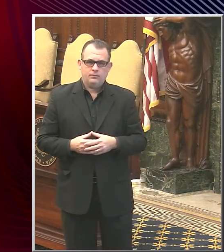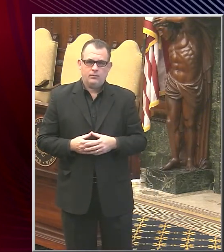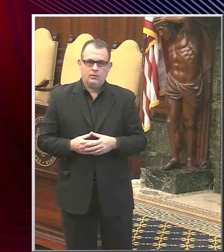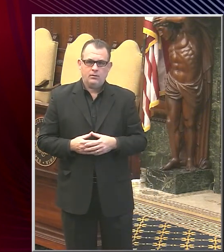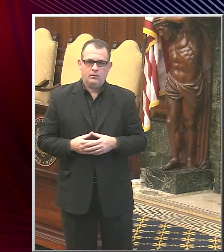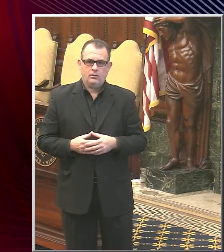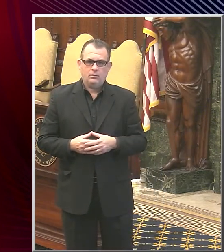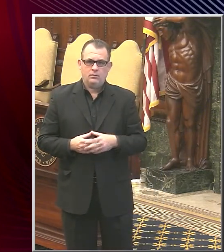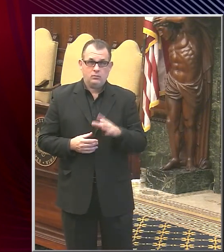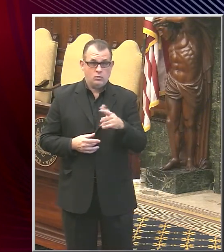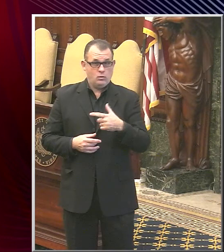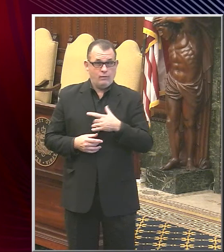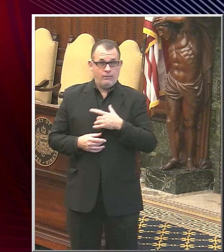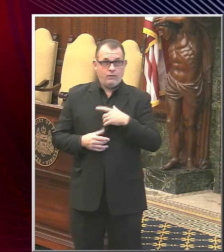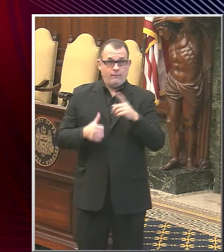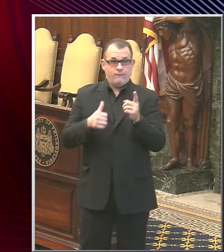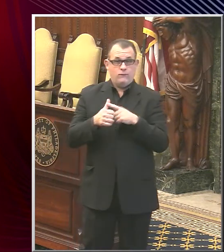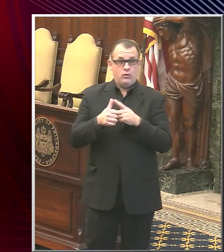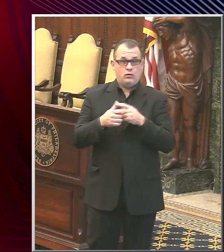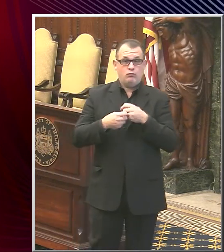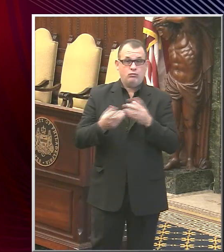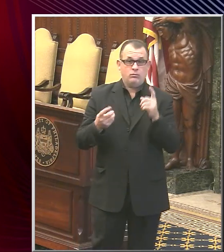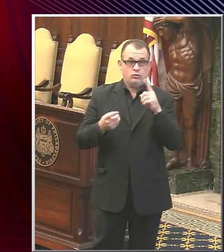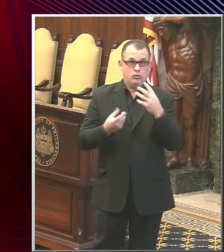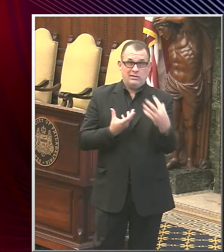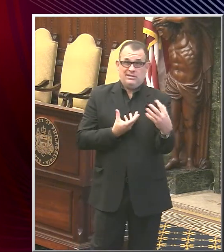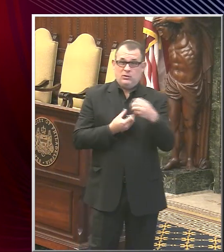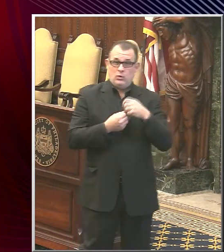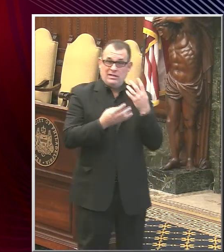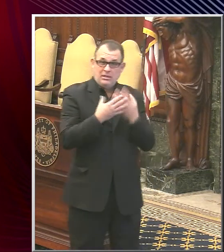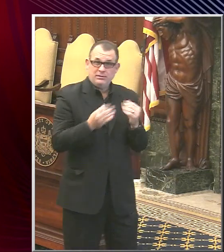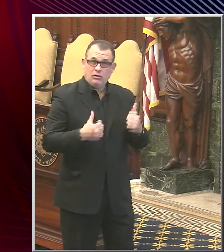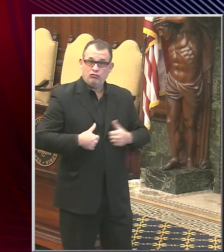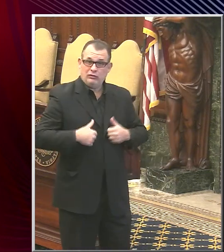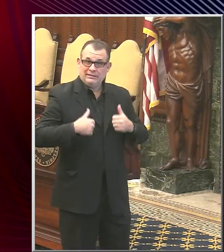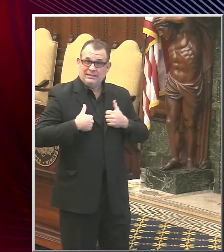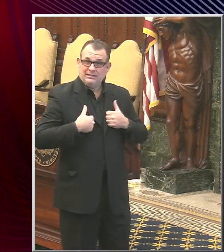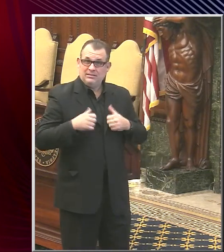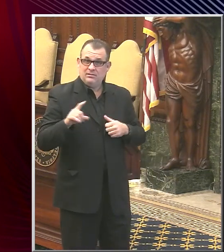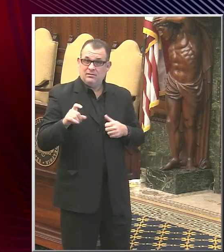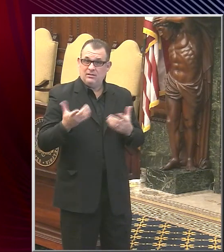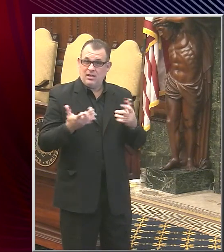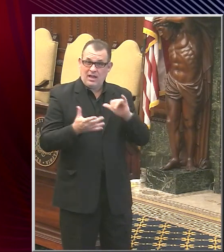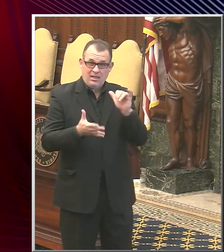of the vaccine should include inmates, residents in these correctional facilities?